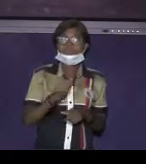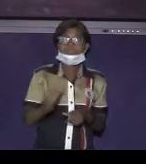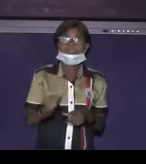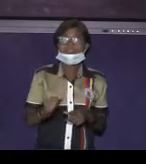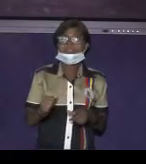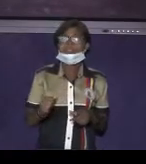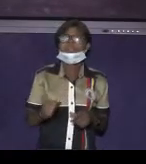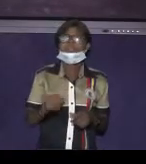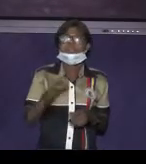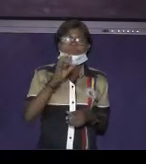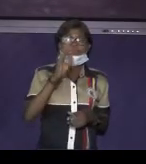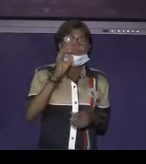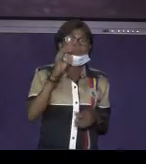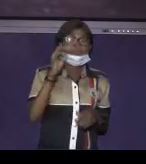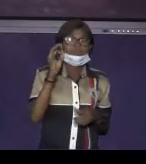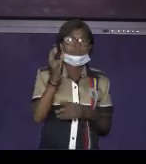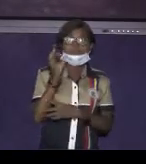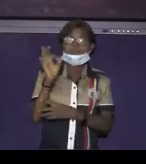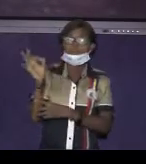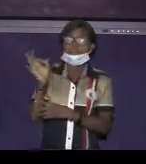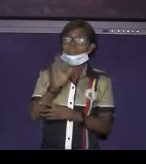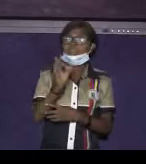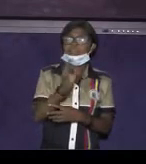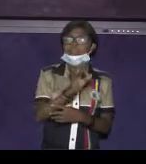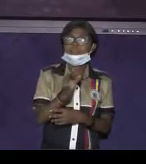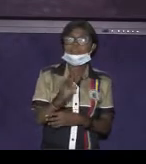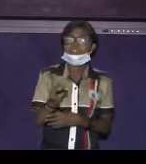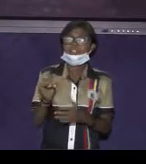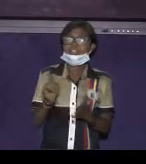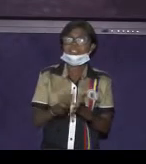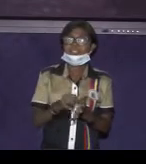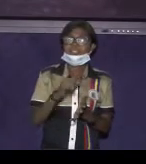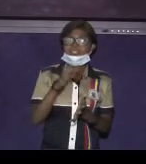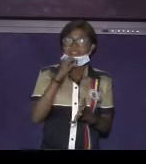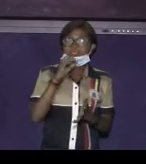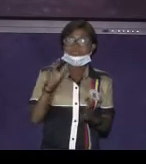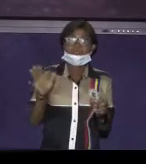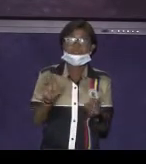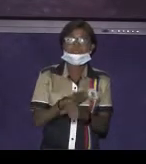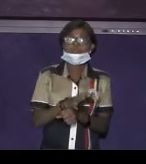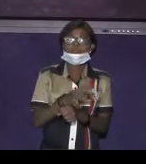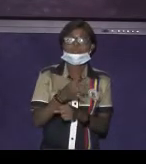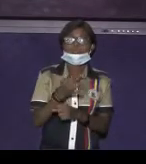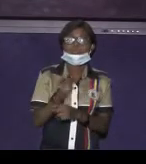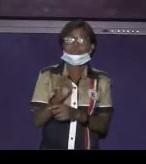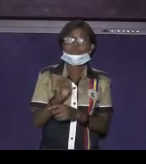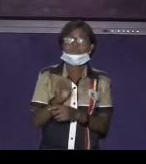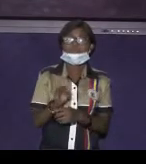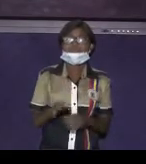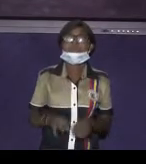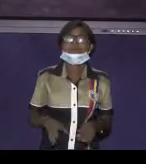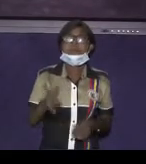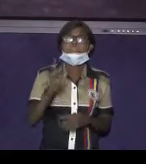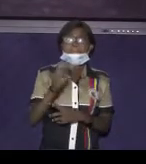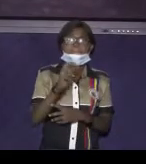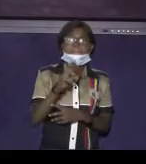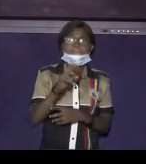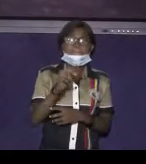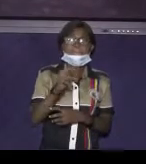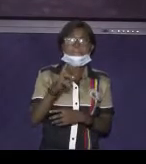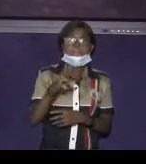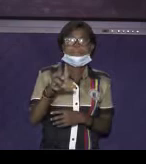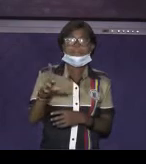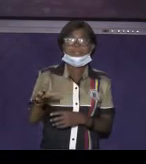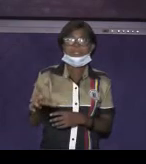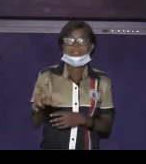as permanent, irregular, or seasonal condition. Let me take that again. Talking about swamp, a freshwater